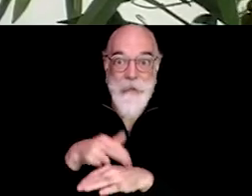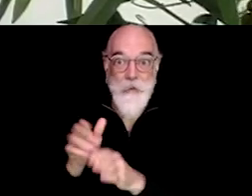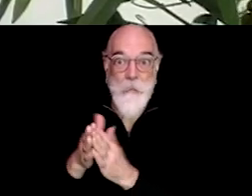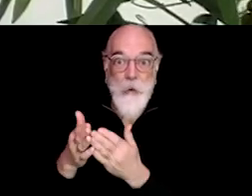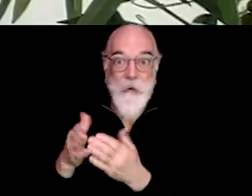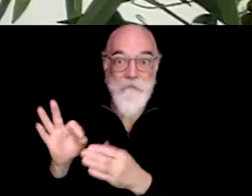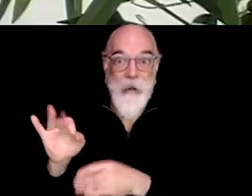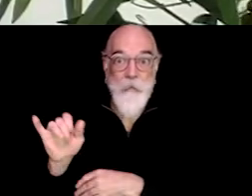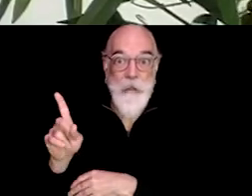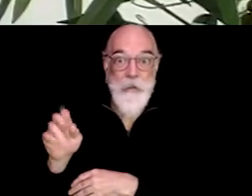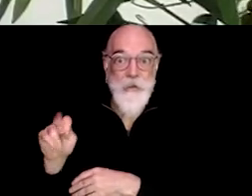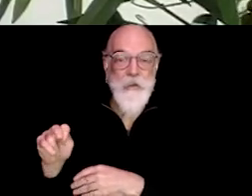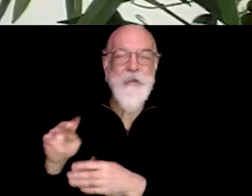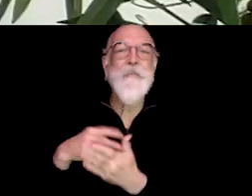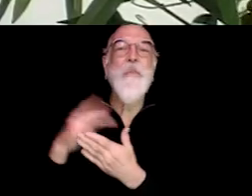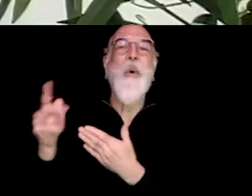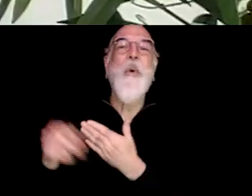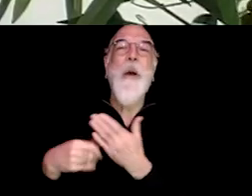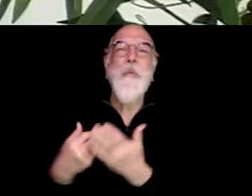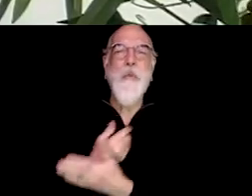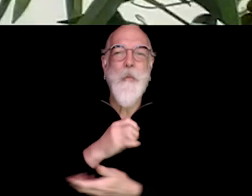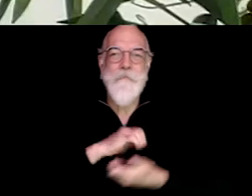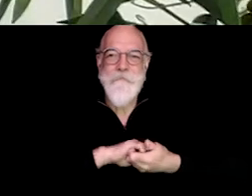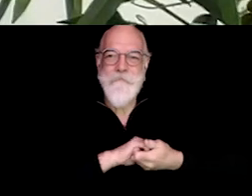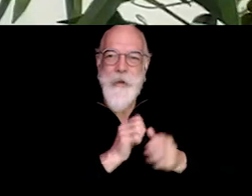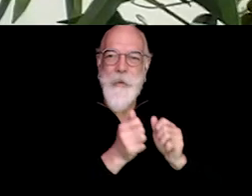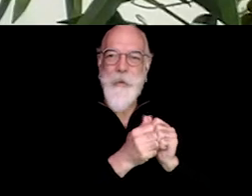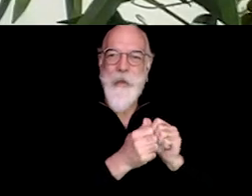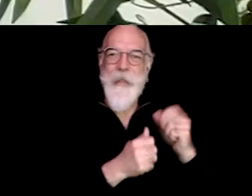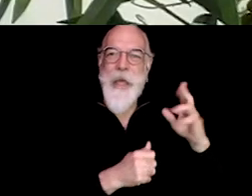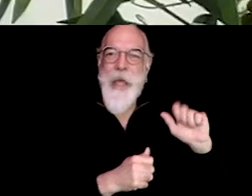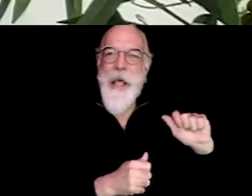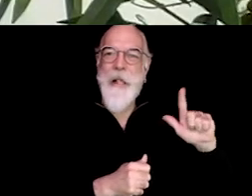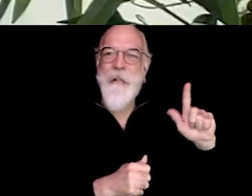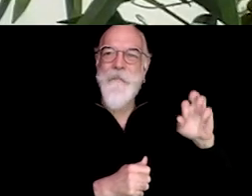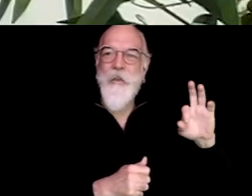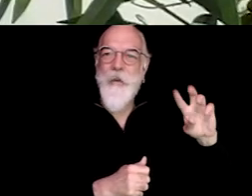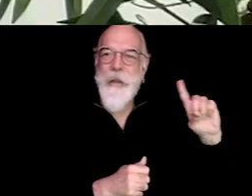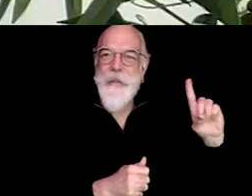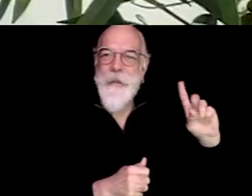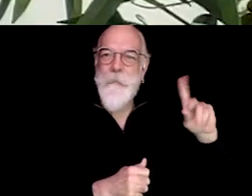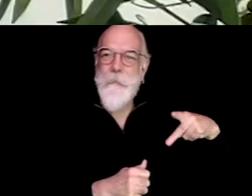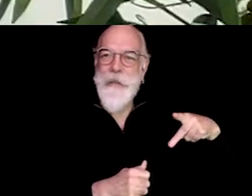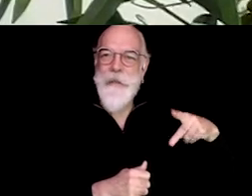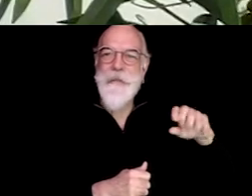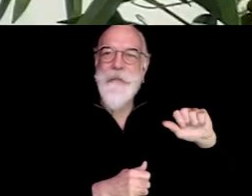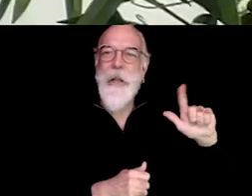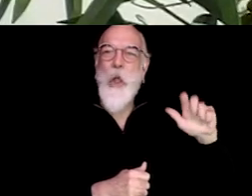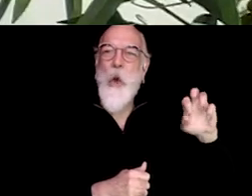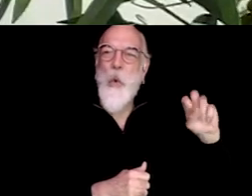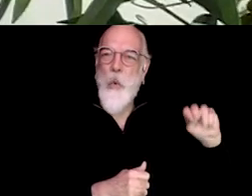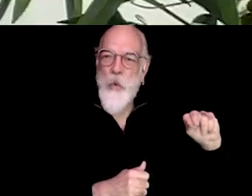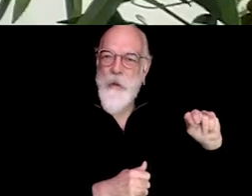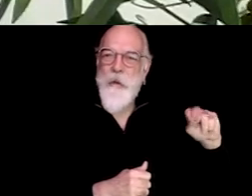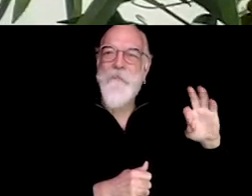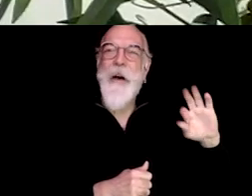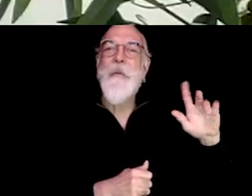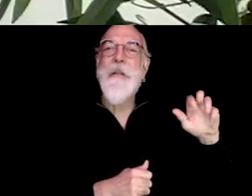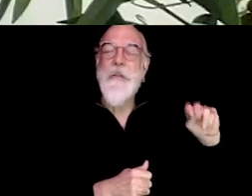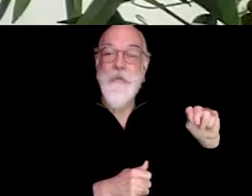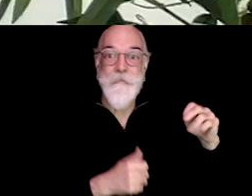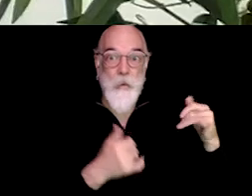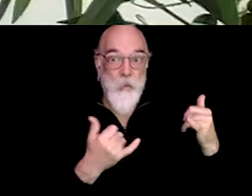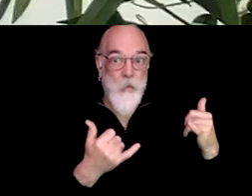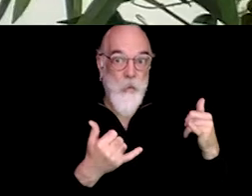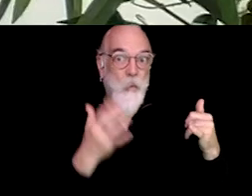topical program, launched in partnership with the Alfred P. Sloan Foundation this spring. Each year, an expert committee will select three